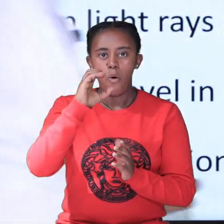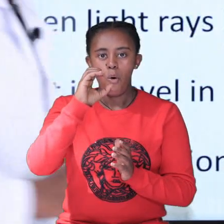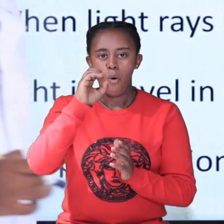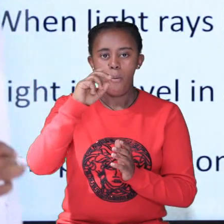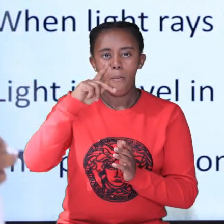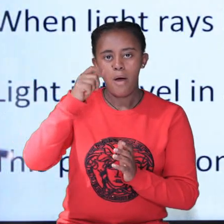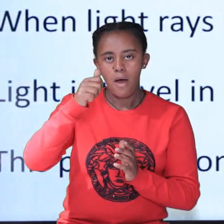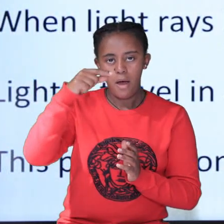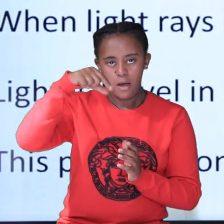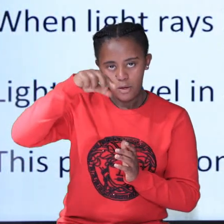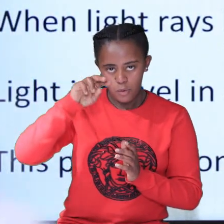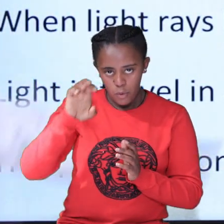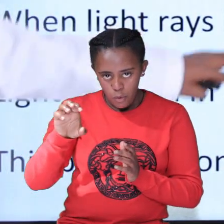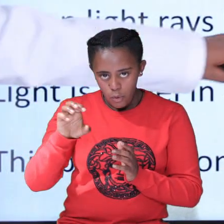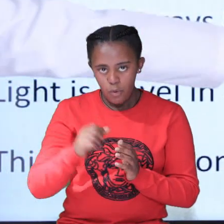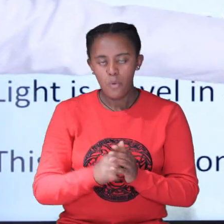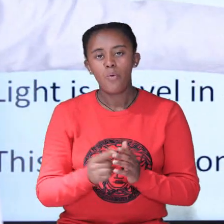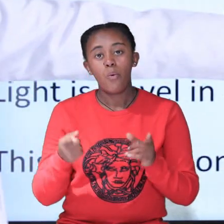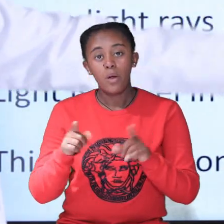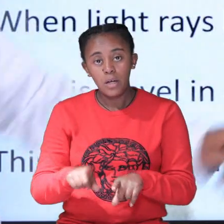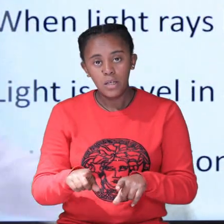material,